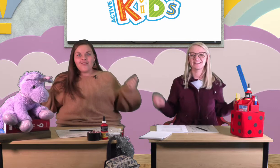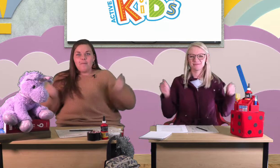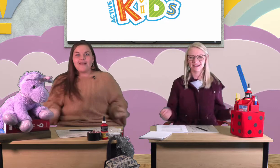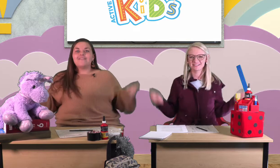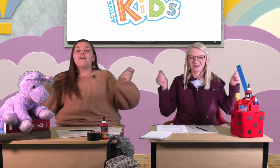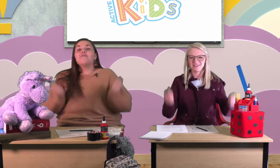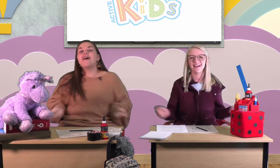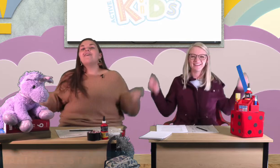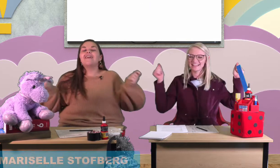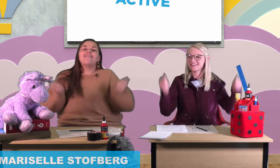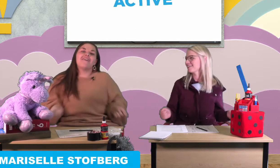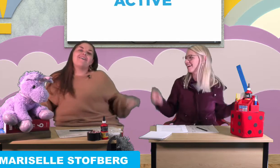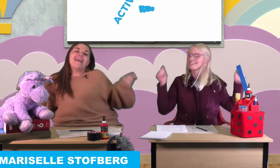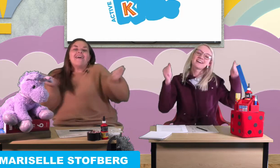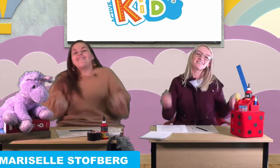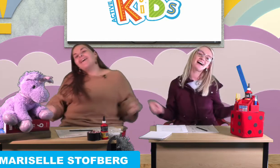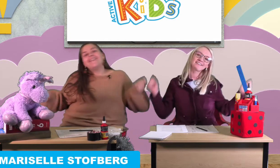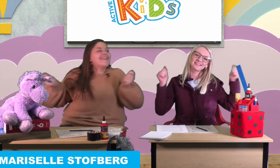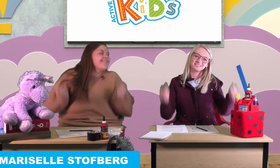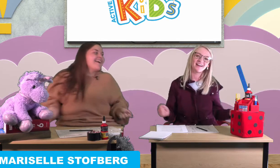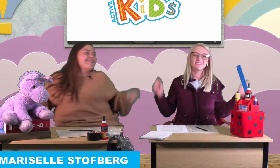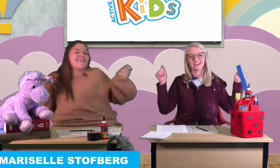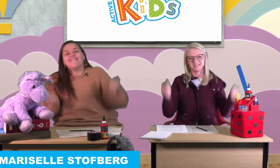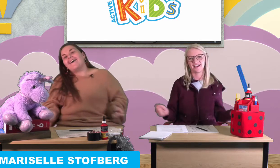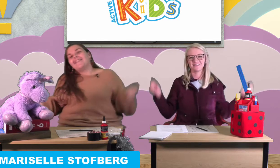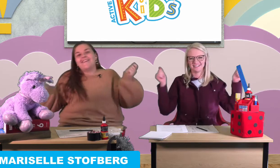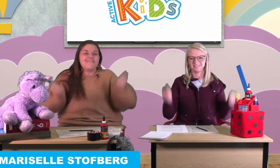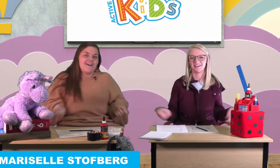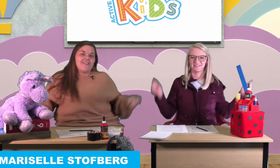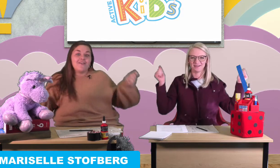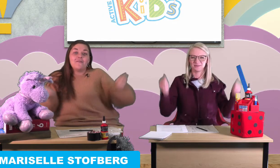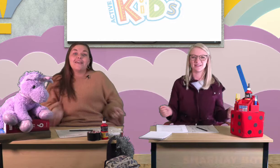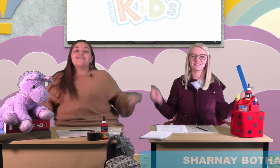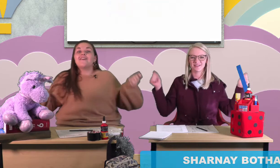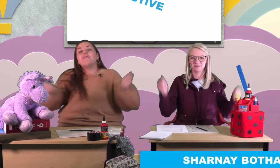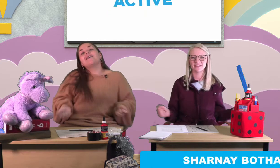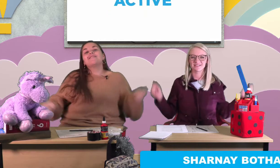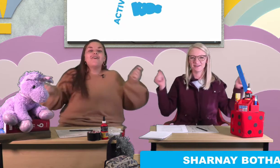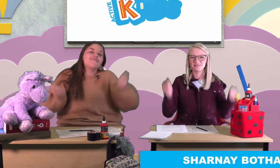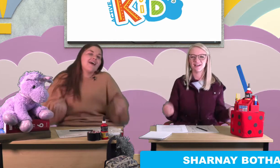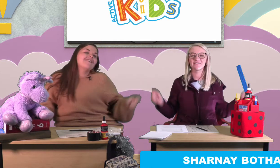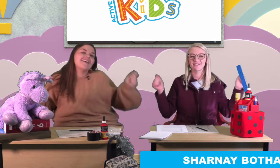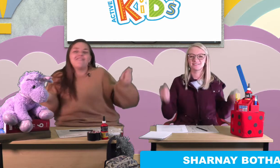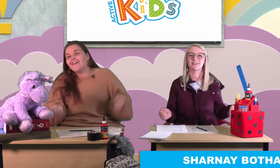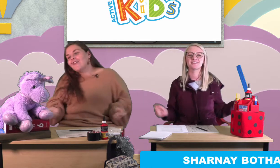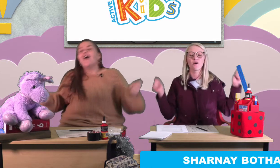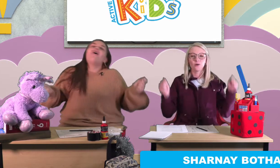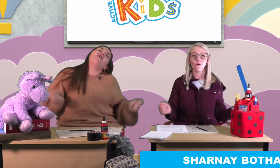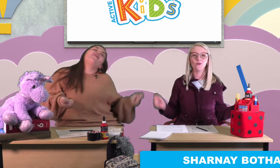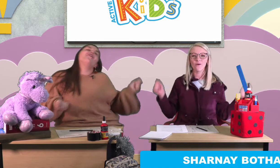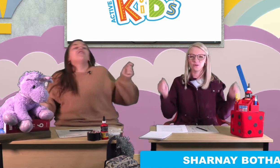The wheels on the bus go round and round, round and round, round and round. The wheels on the bus go round and